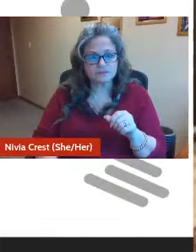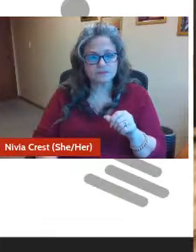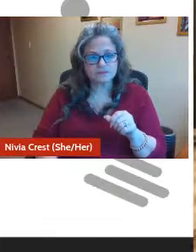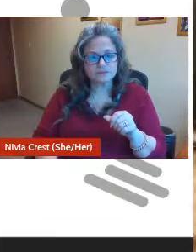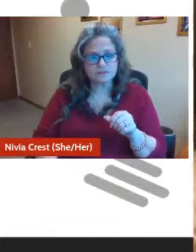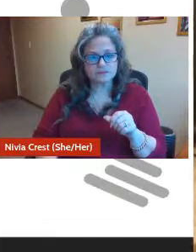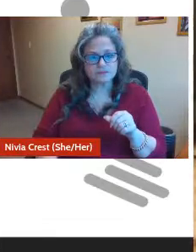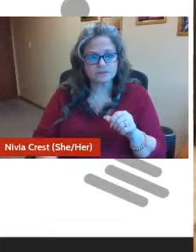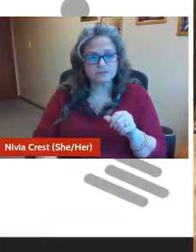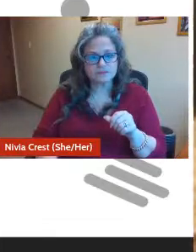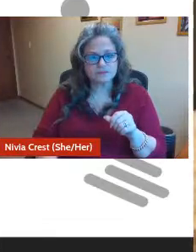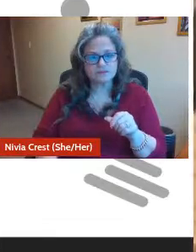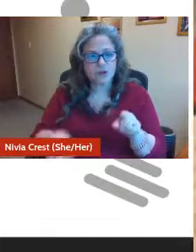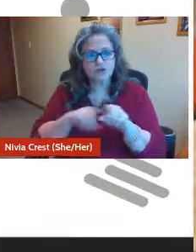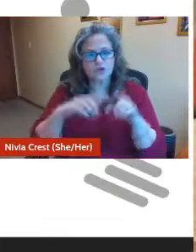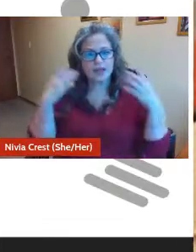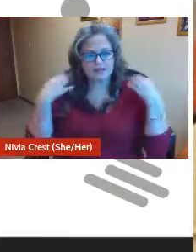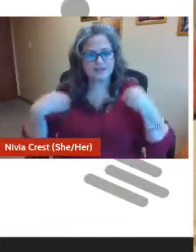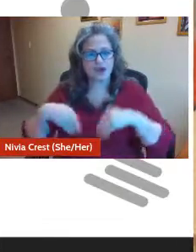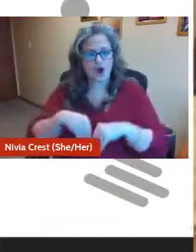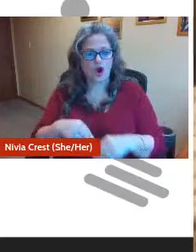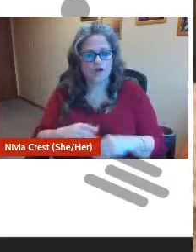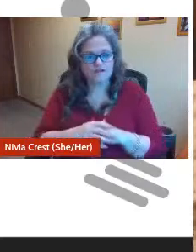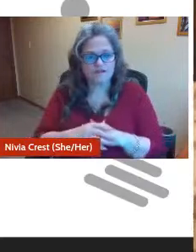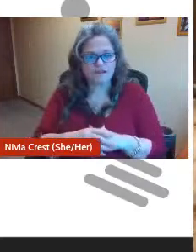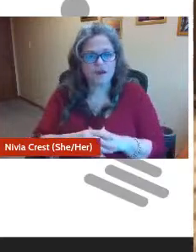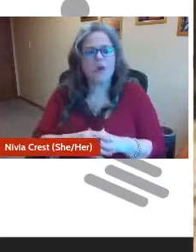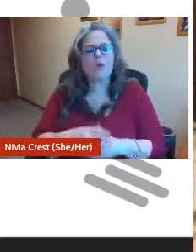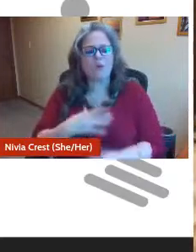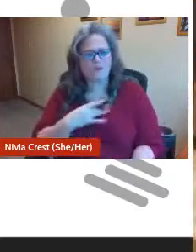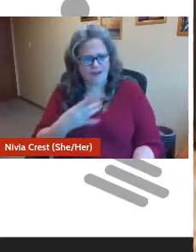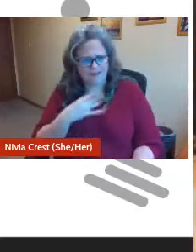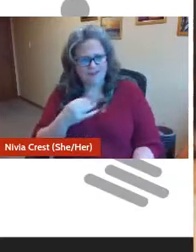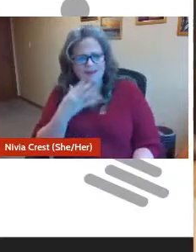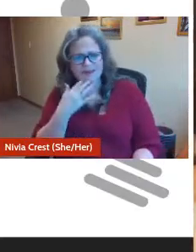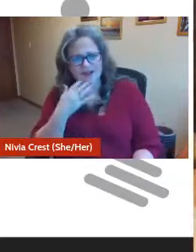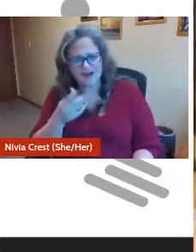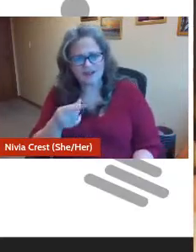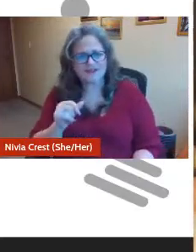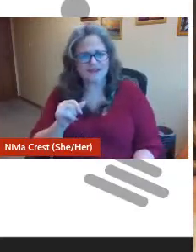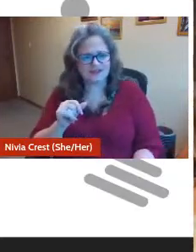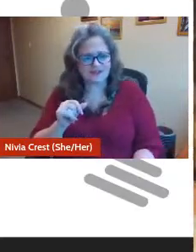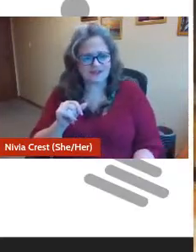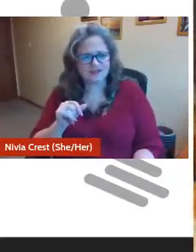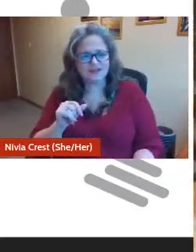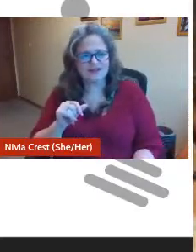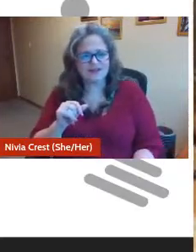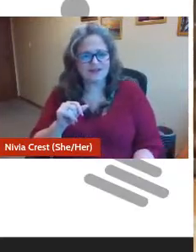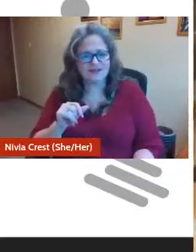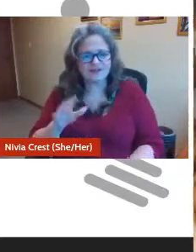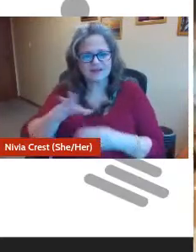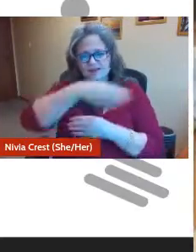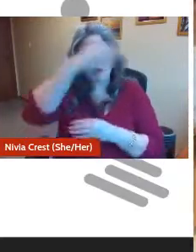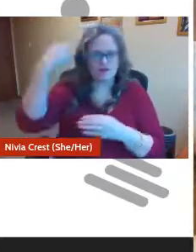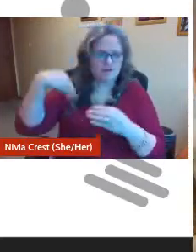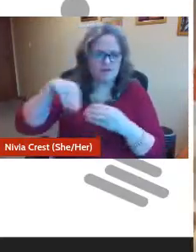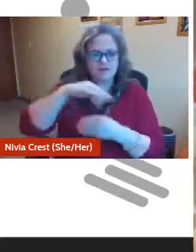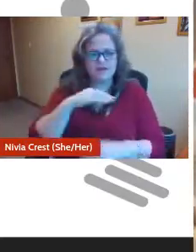at. I am a fan of colors. This is the scarf that goes around the